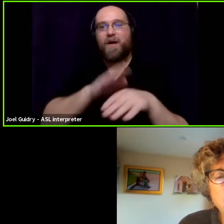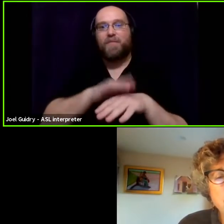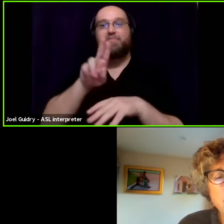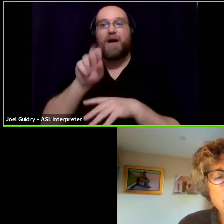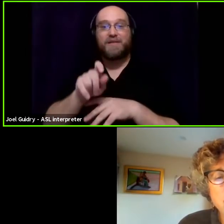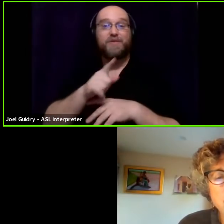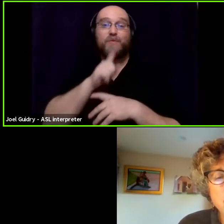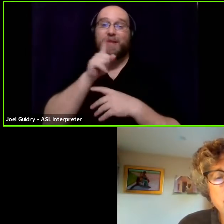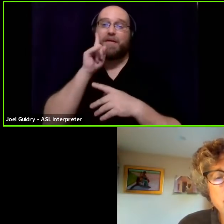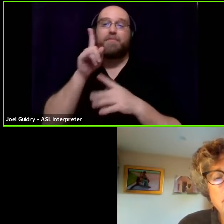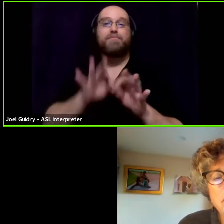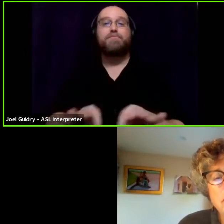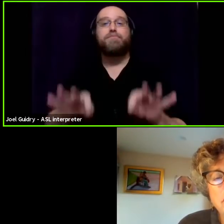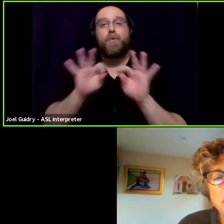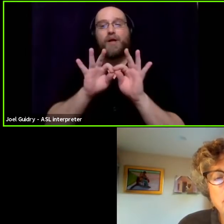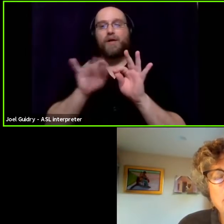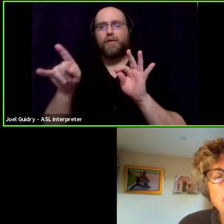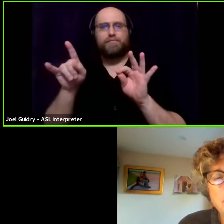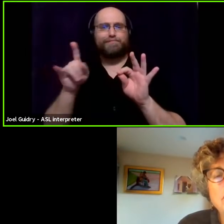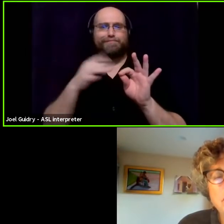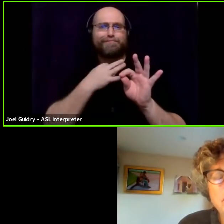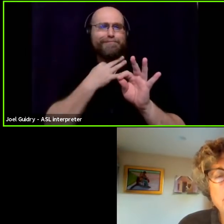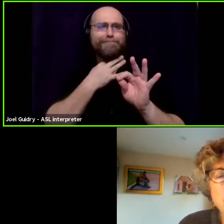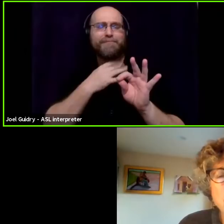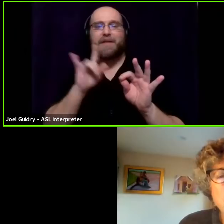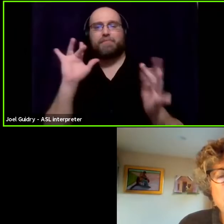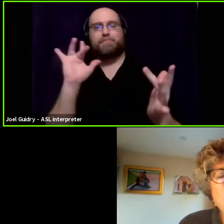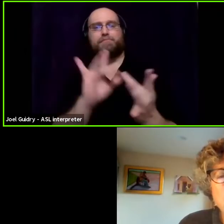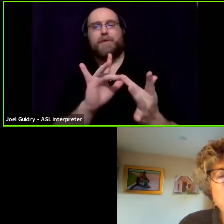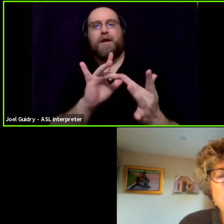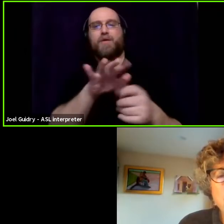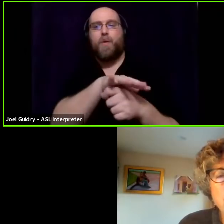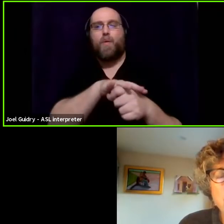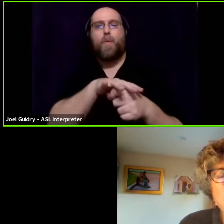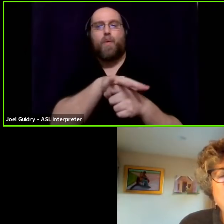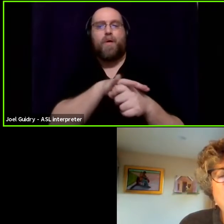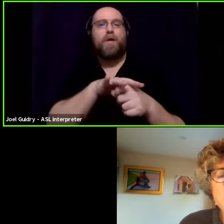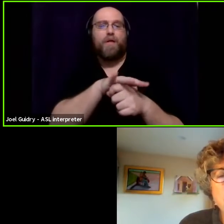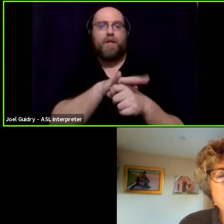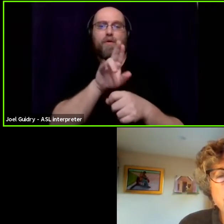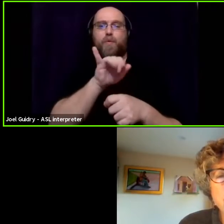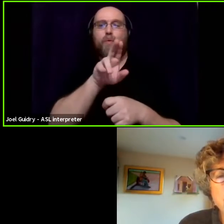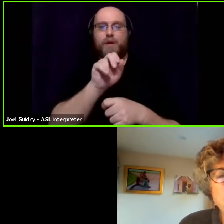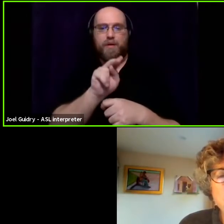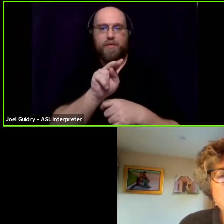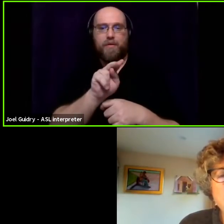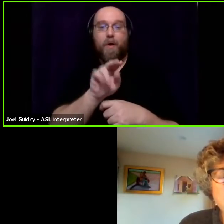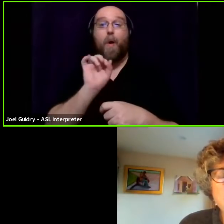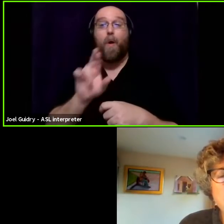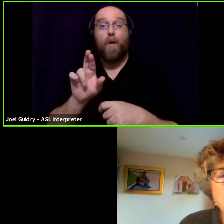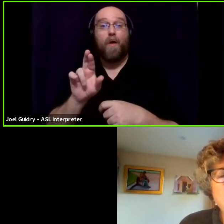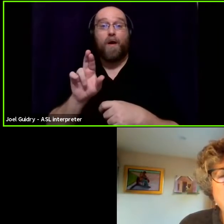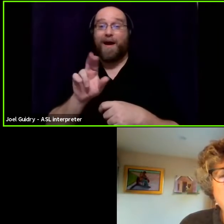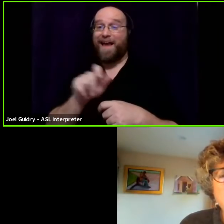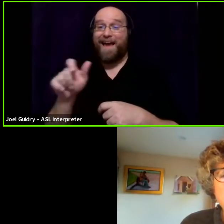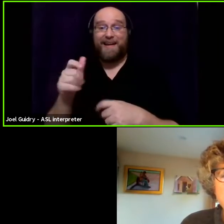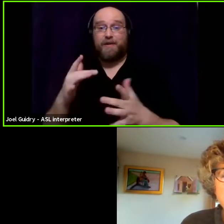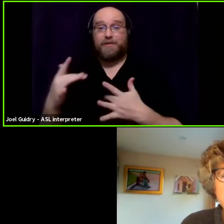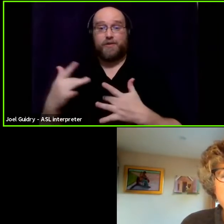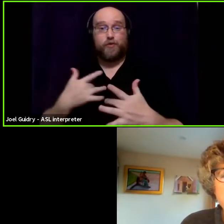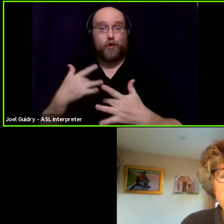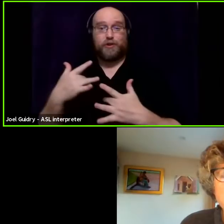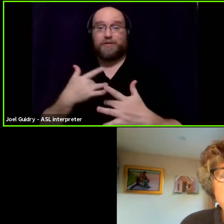you to reach out to your local association and or raise any concerns you have